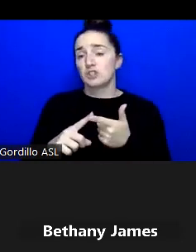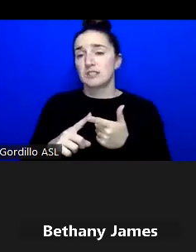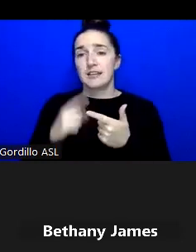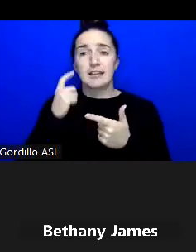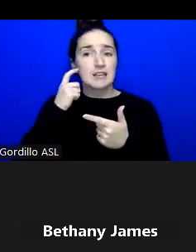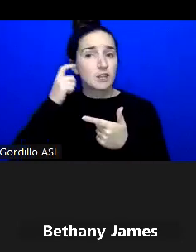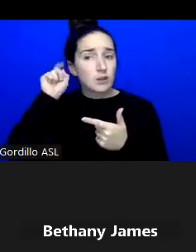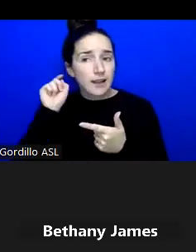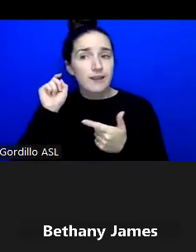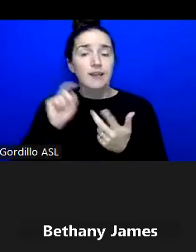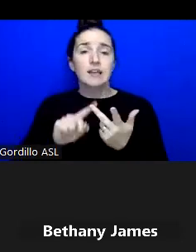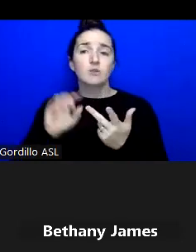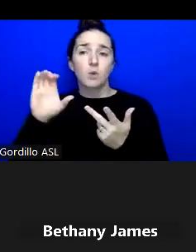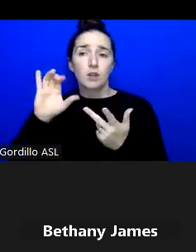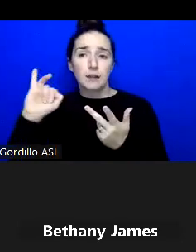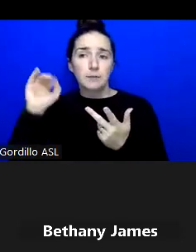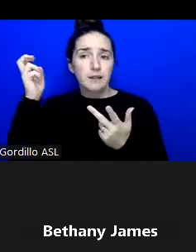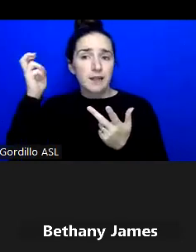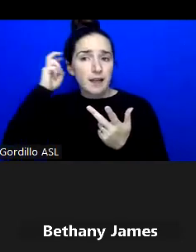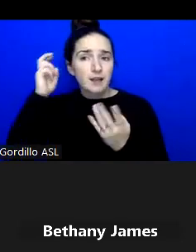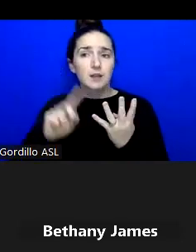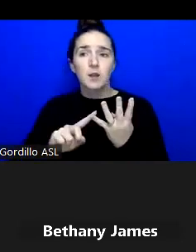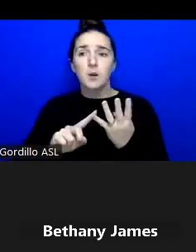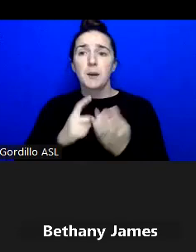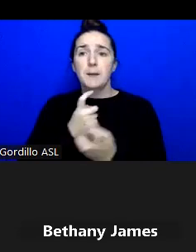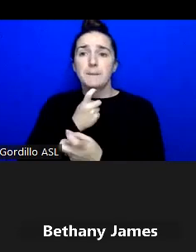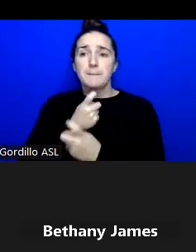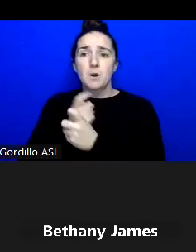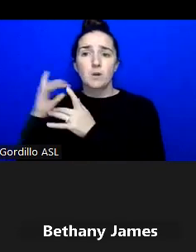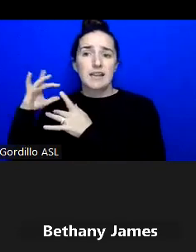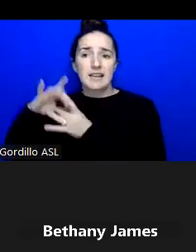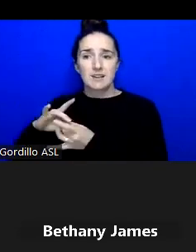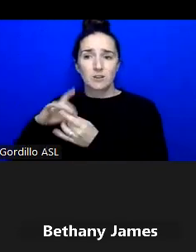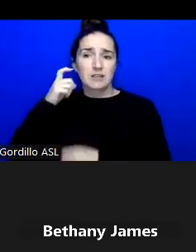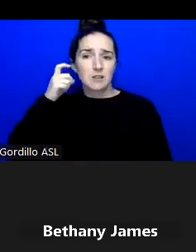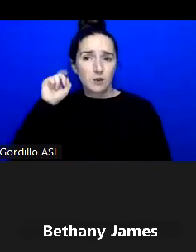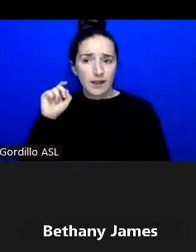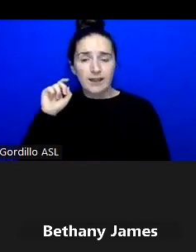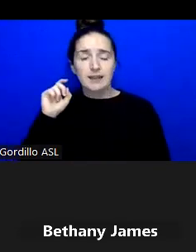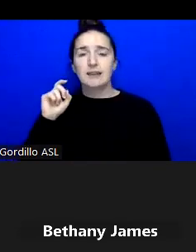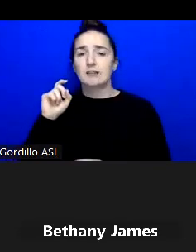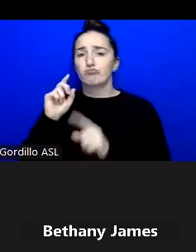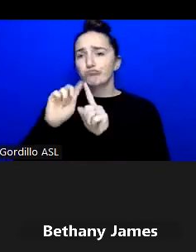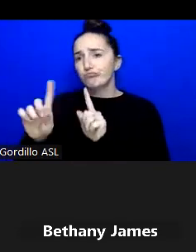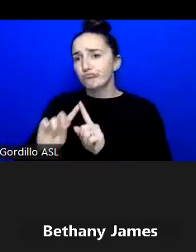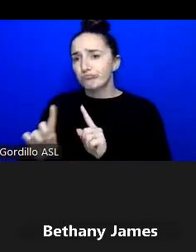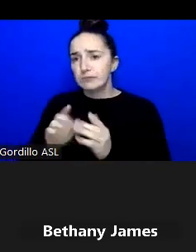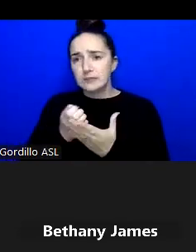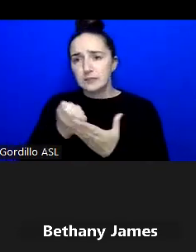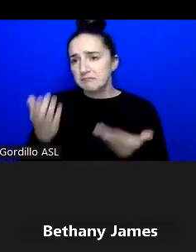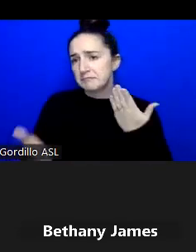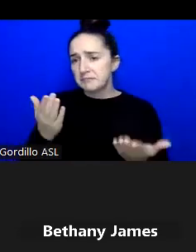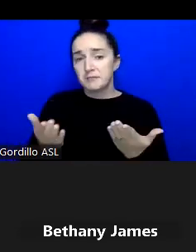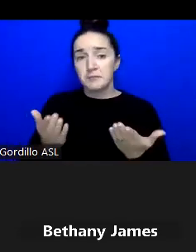aid or a cochlear implant, a bone anchored hearing aid, maybe other kinds of assistive devices. It might be something else. It might be working with